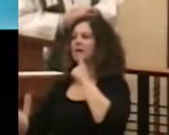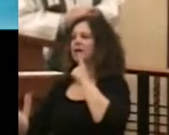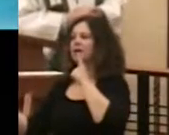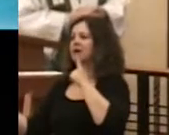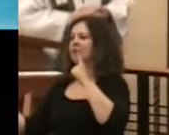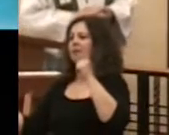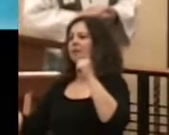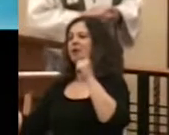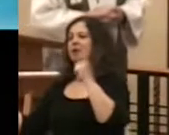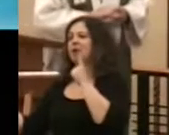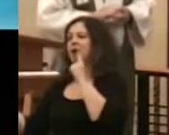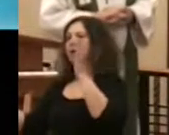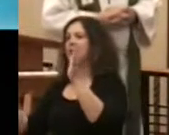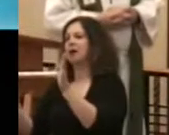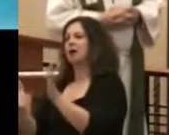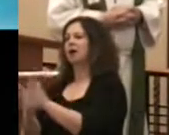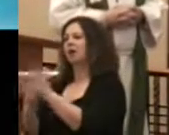life.